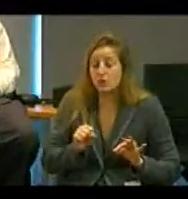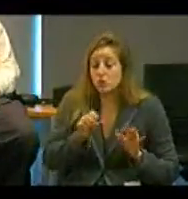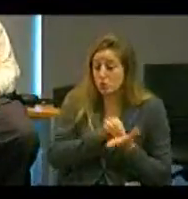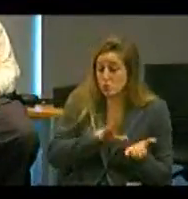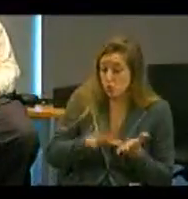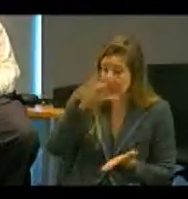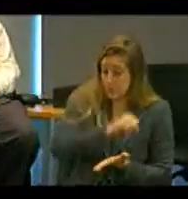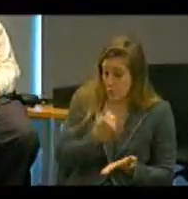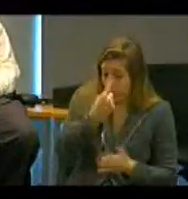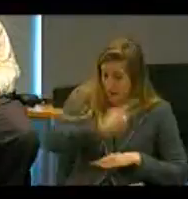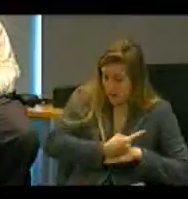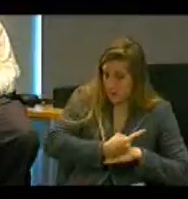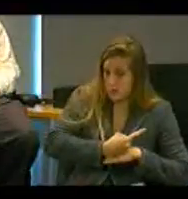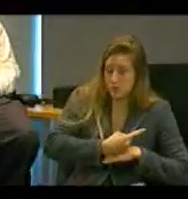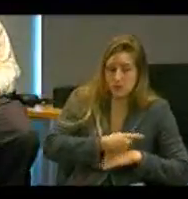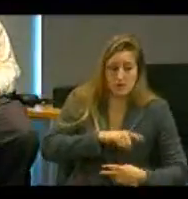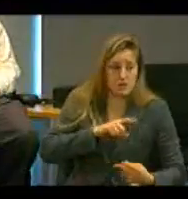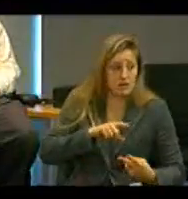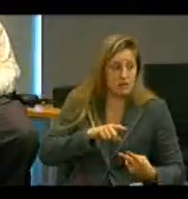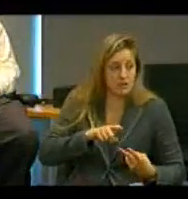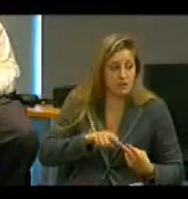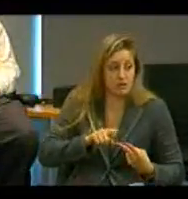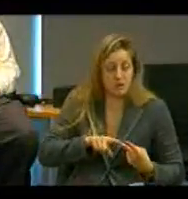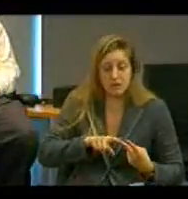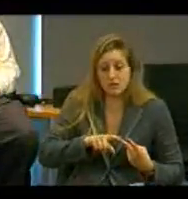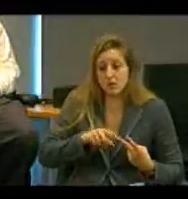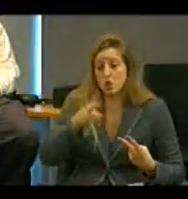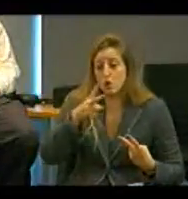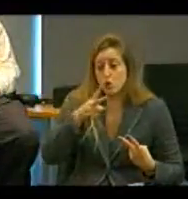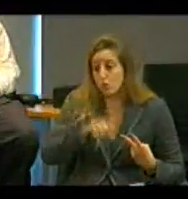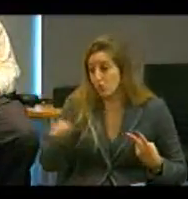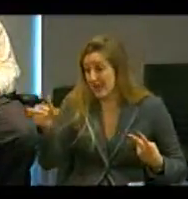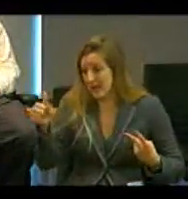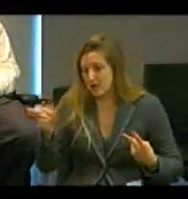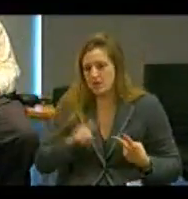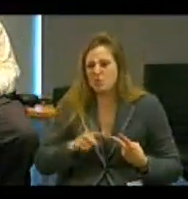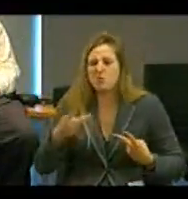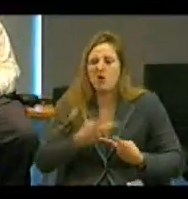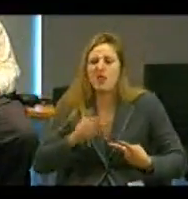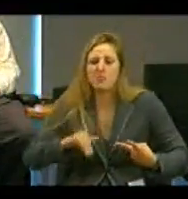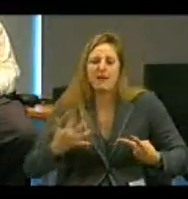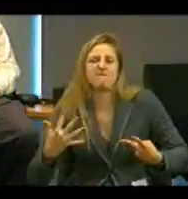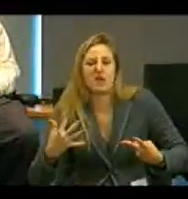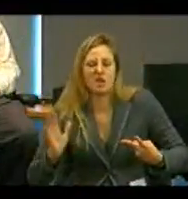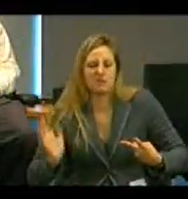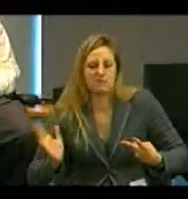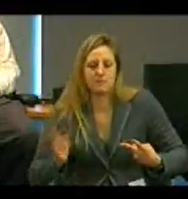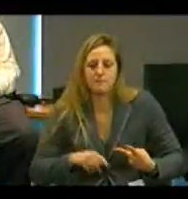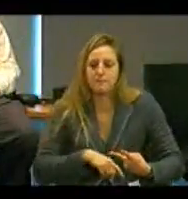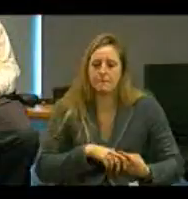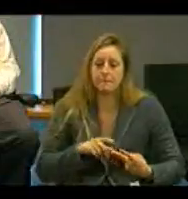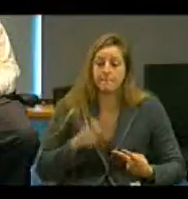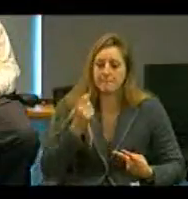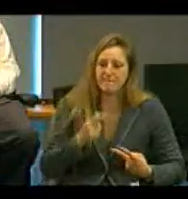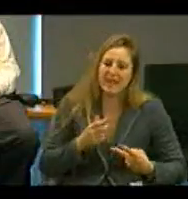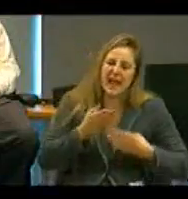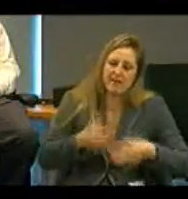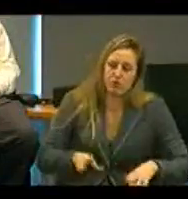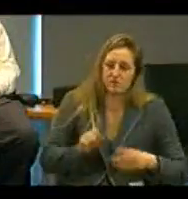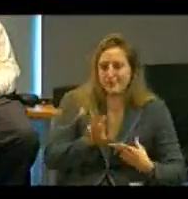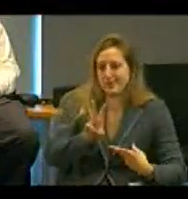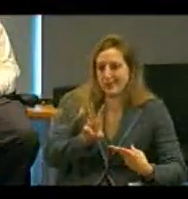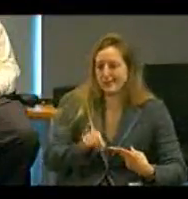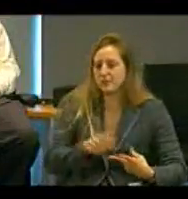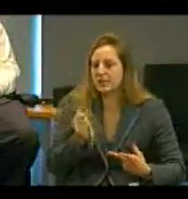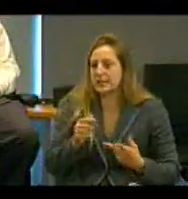day, 2 to 10, we multiplied that by 5. The average of 2 to 10 is 6, so this is